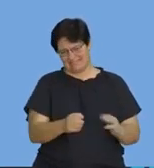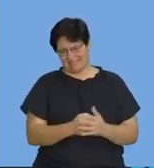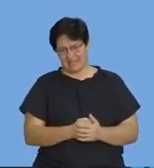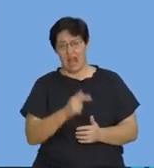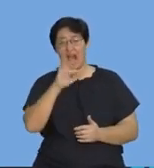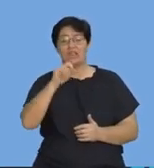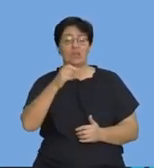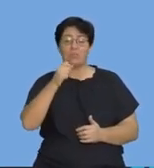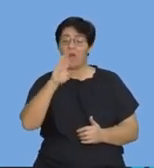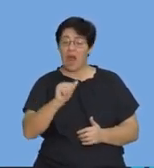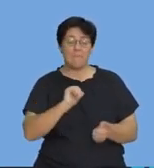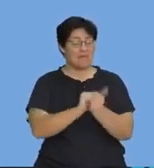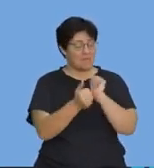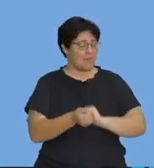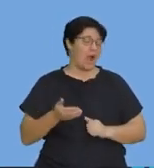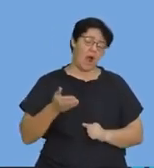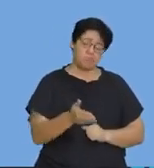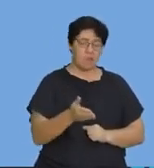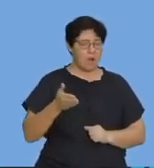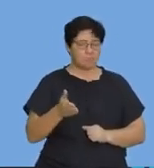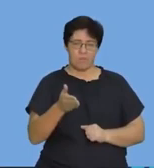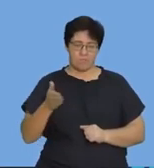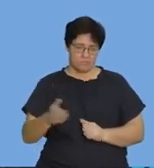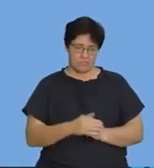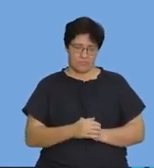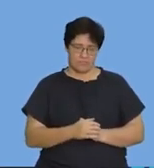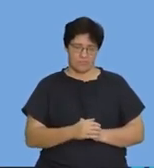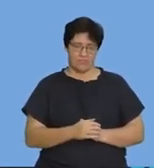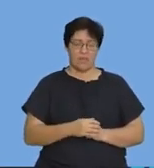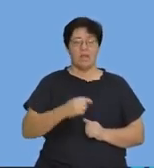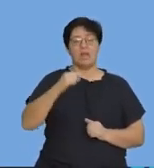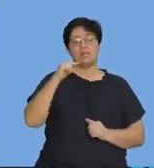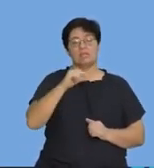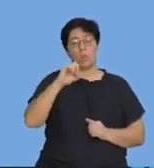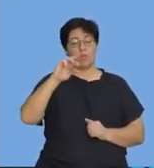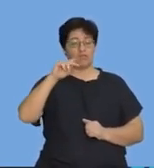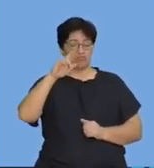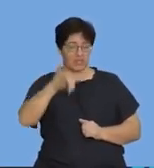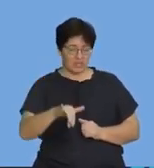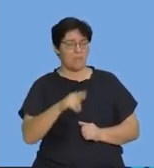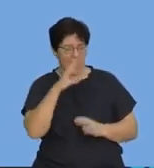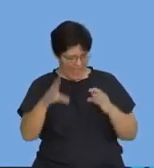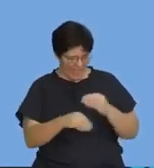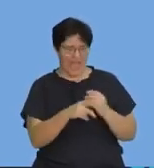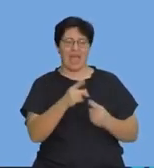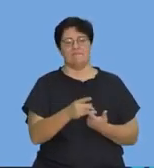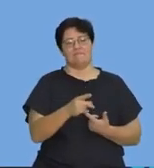every chapter of mathematics. In geometry, there is some algebra that you need to do when you are adding and